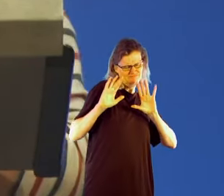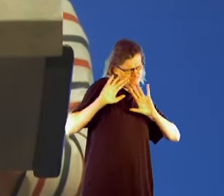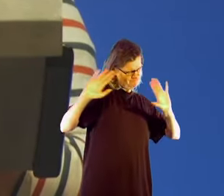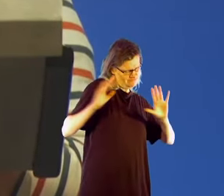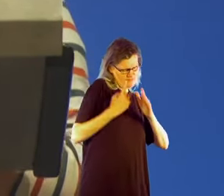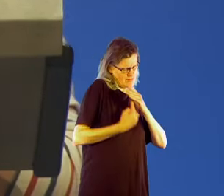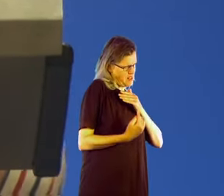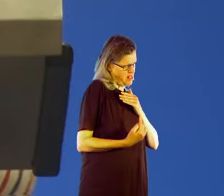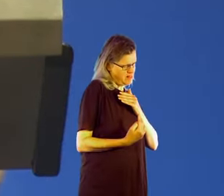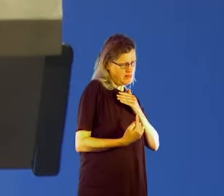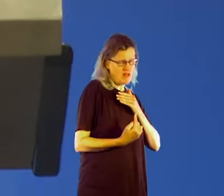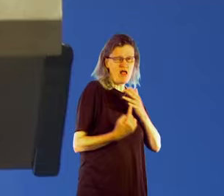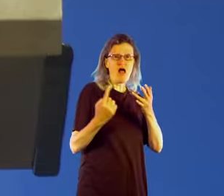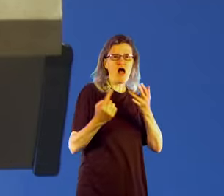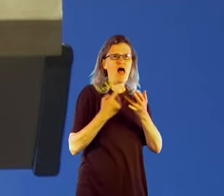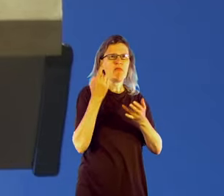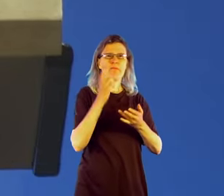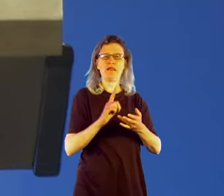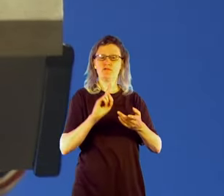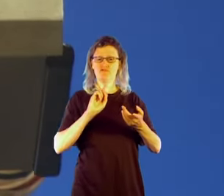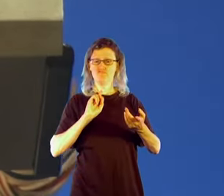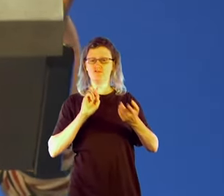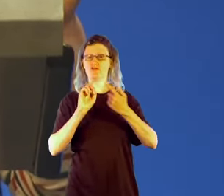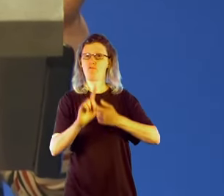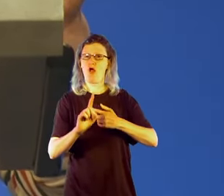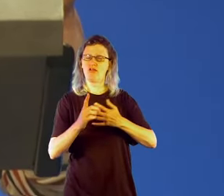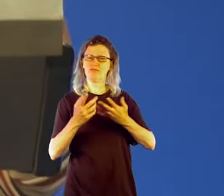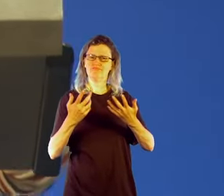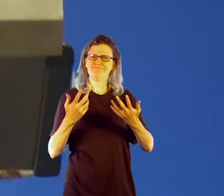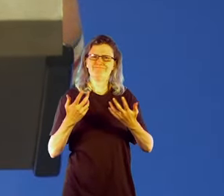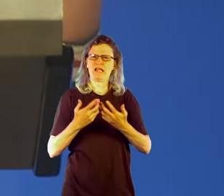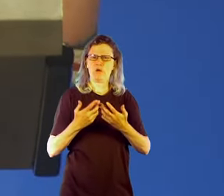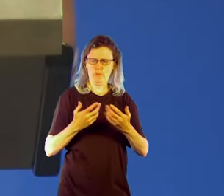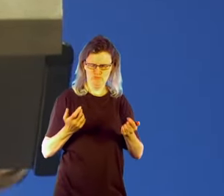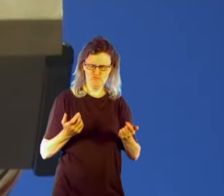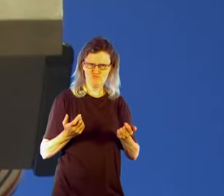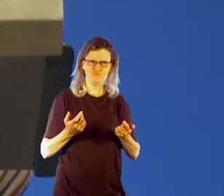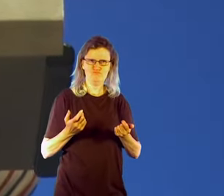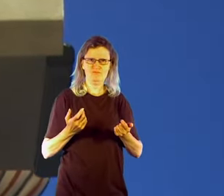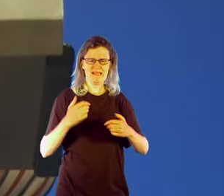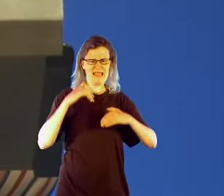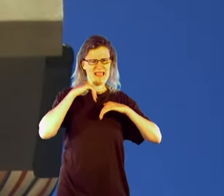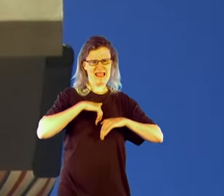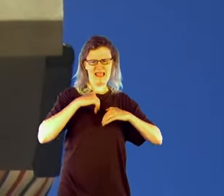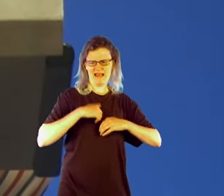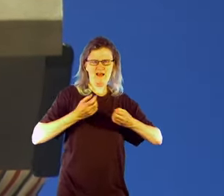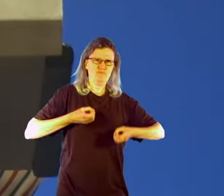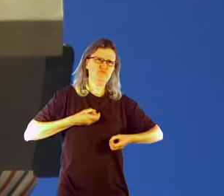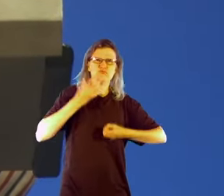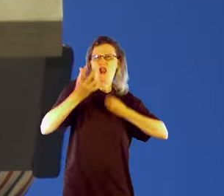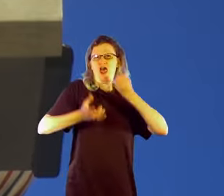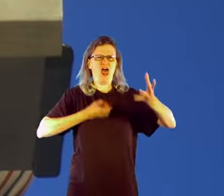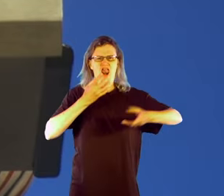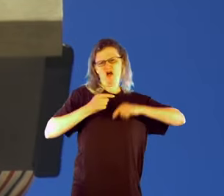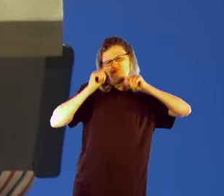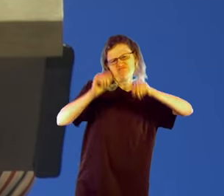Some people respond to the vulnerability of a close relationship by letting their inner bully